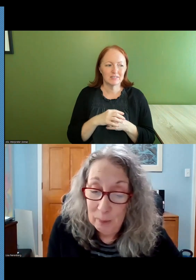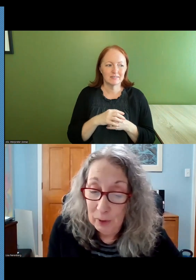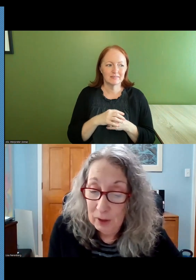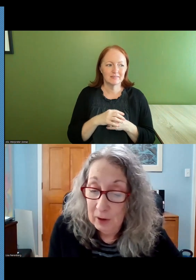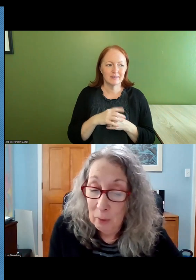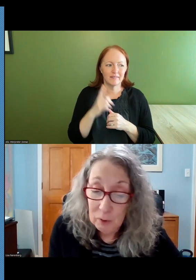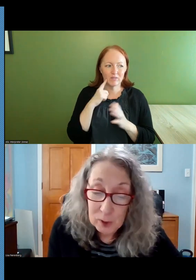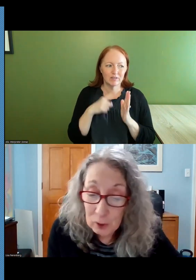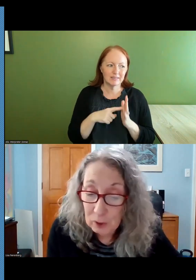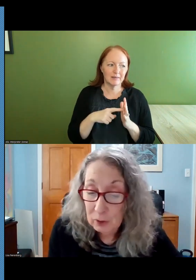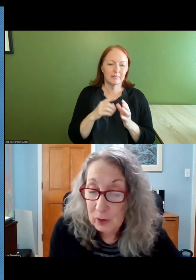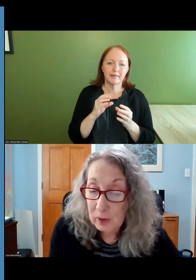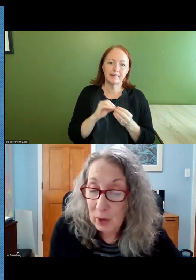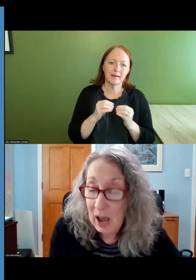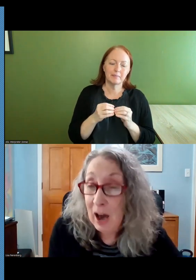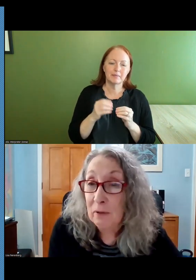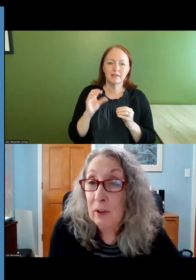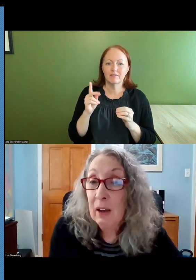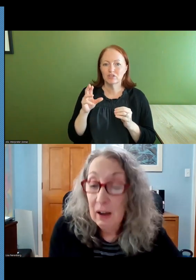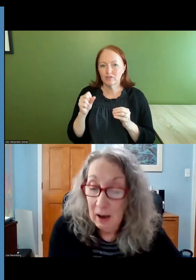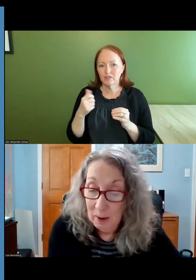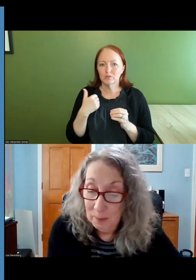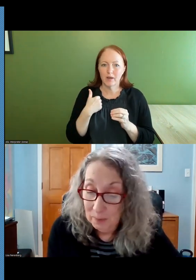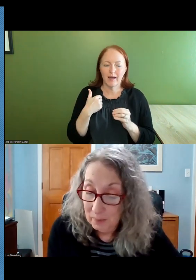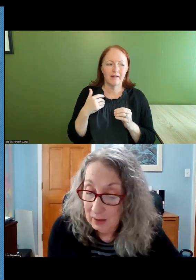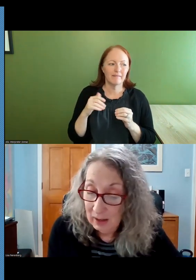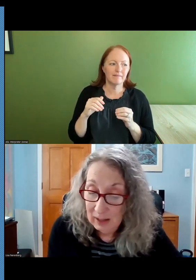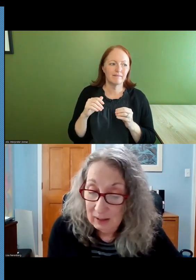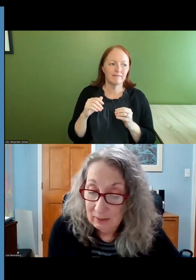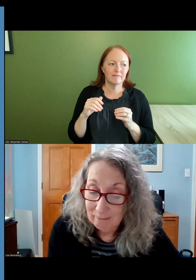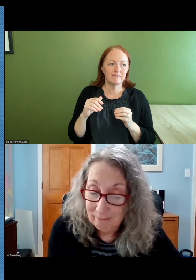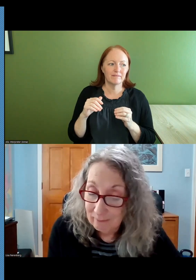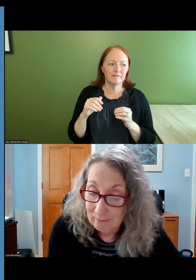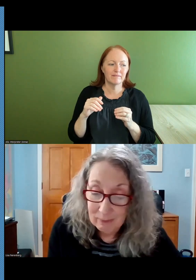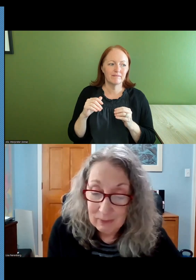For example, the number of conservators that we have,